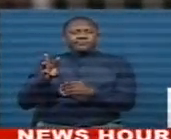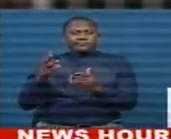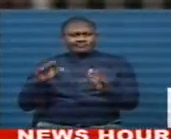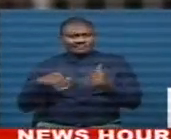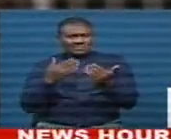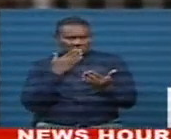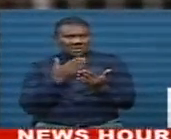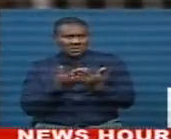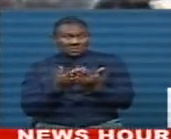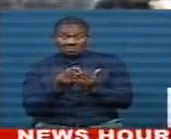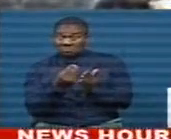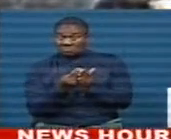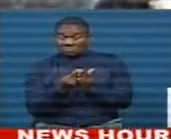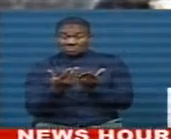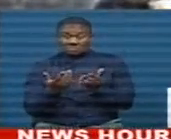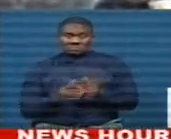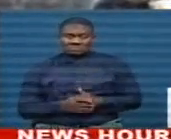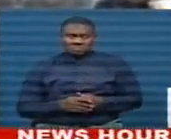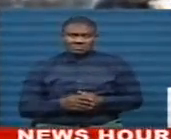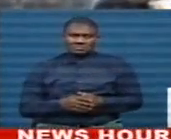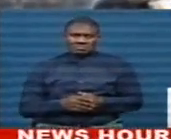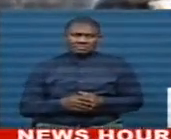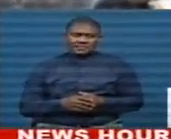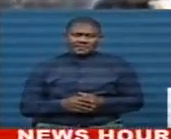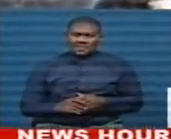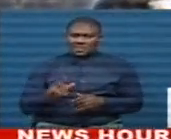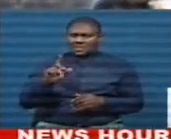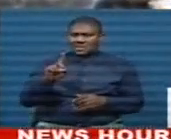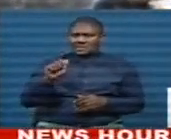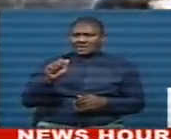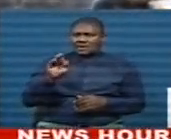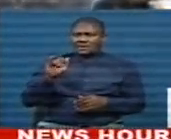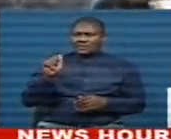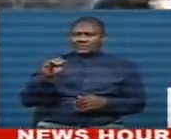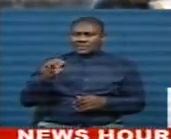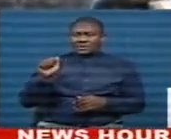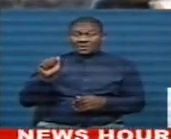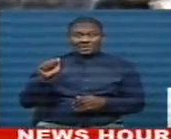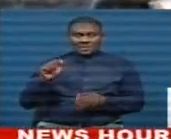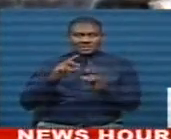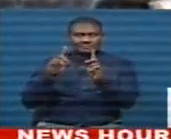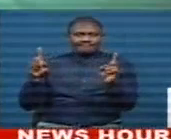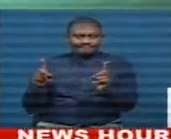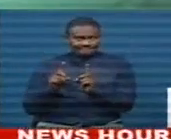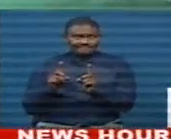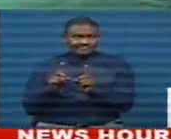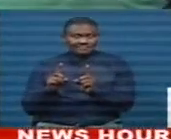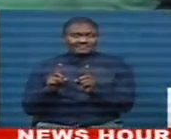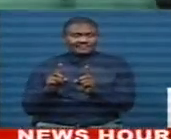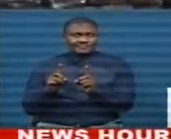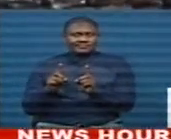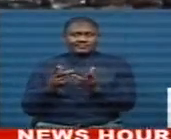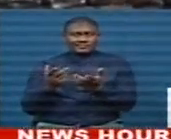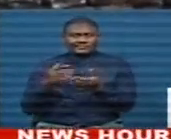income for farmers. The Daffiama-Bussie-Issa District is the first to take the initiative in the Upper West region